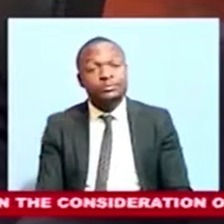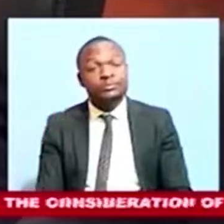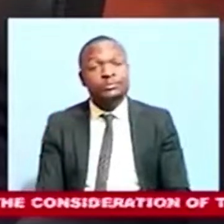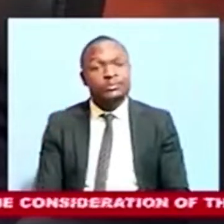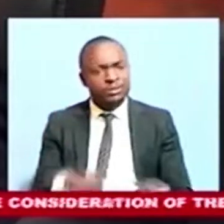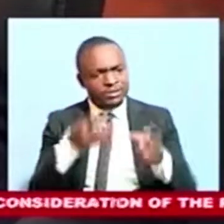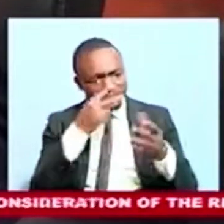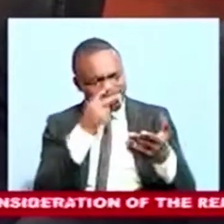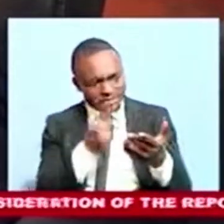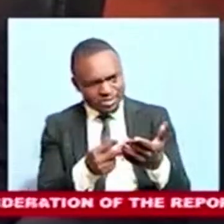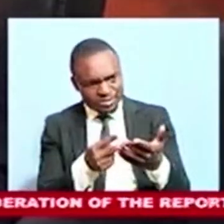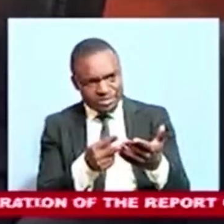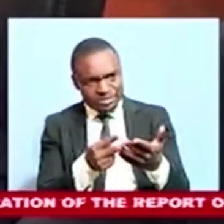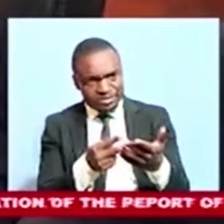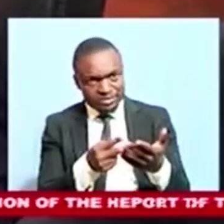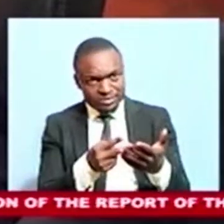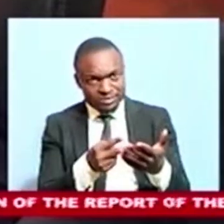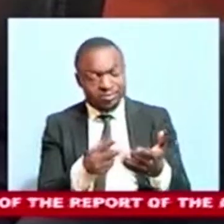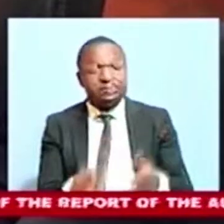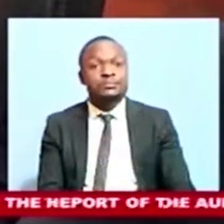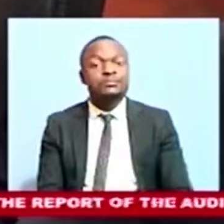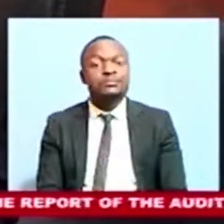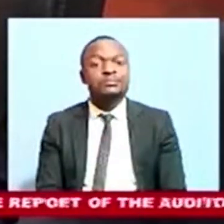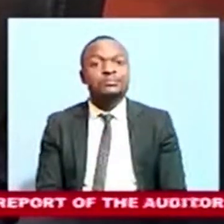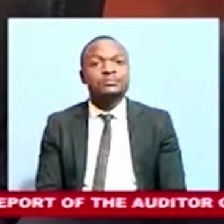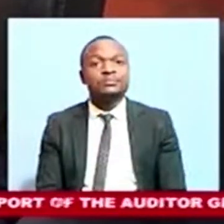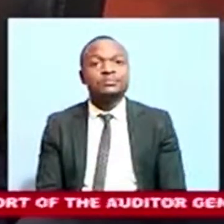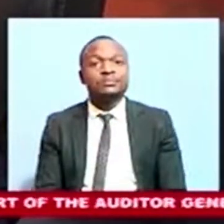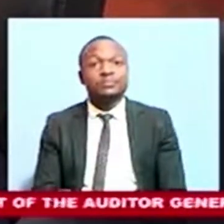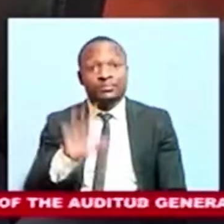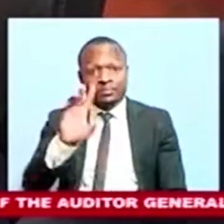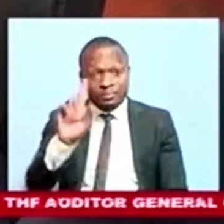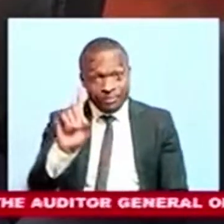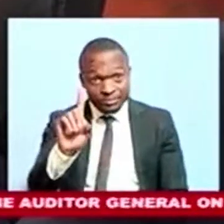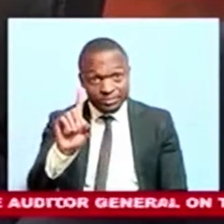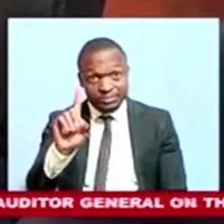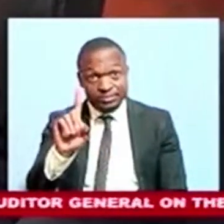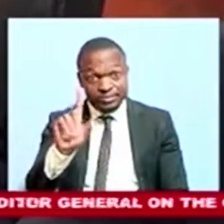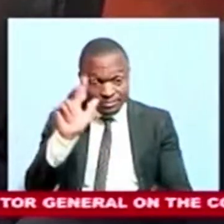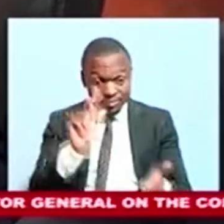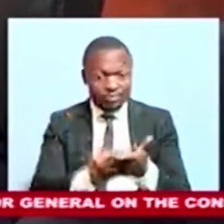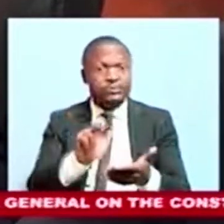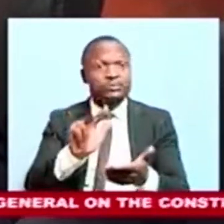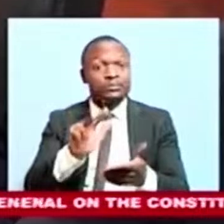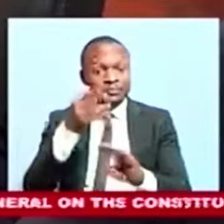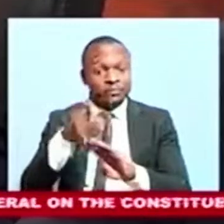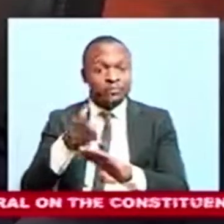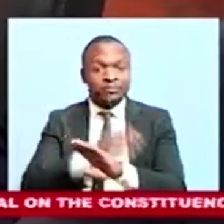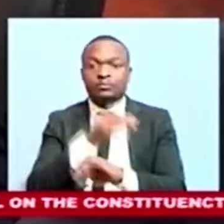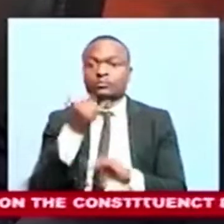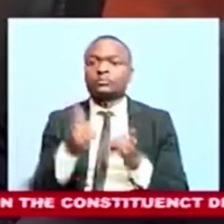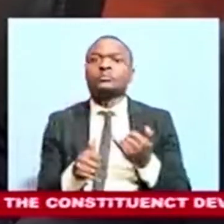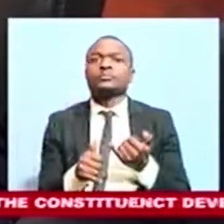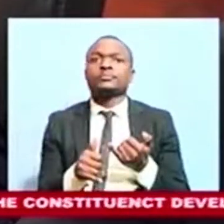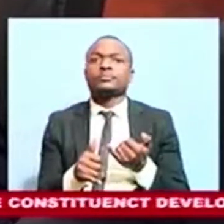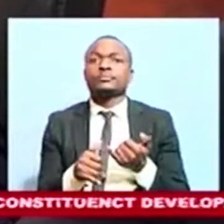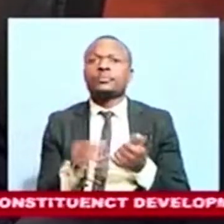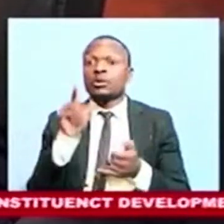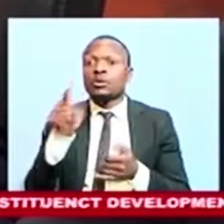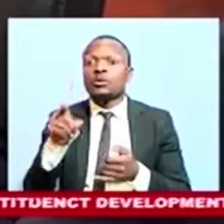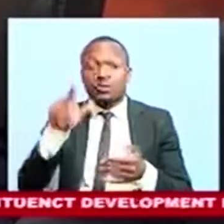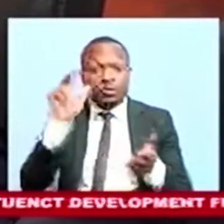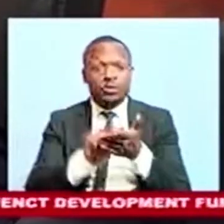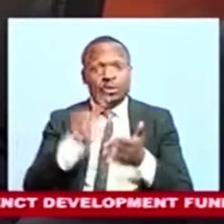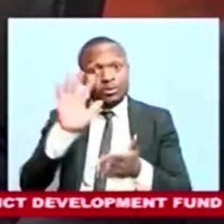when you look at it, 51, you signed before they completed. You signed on